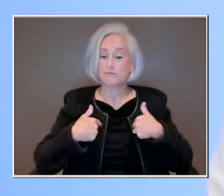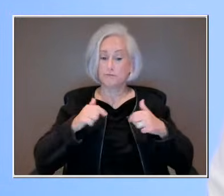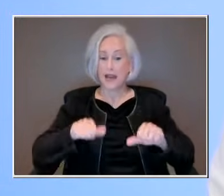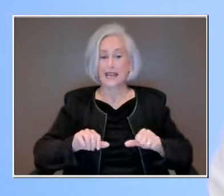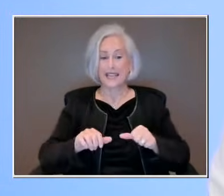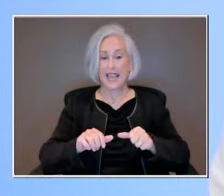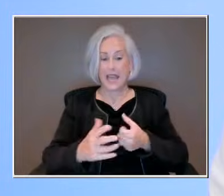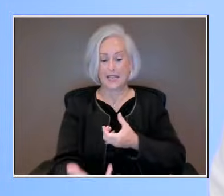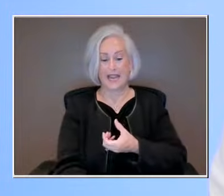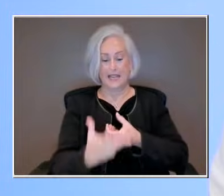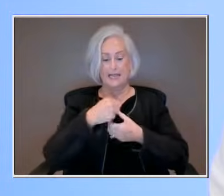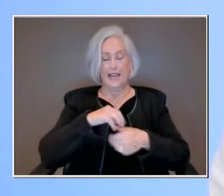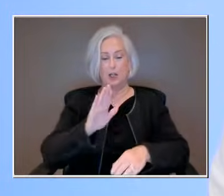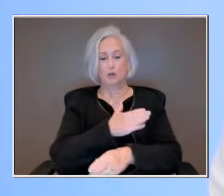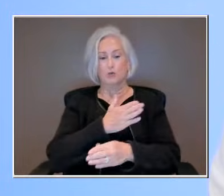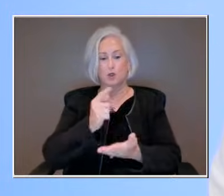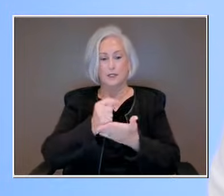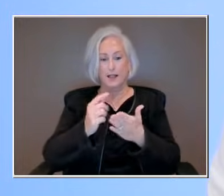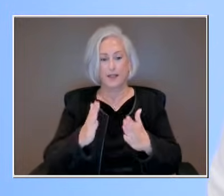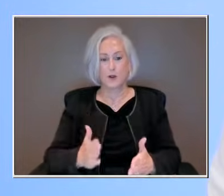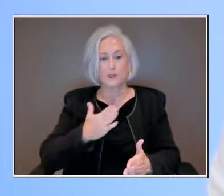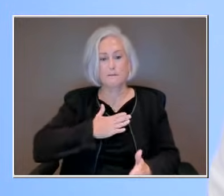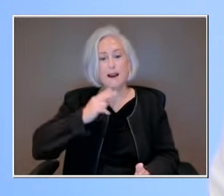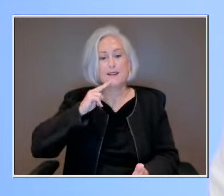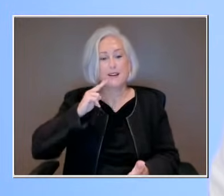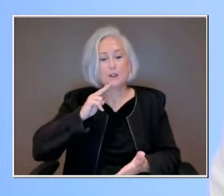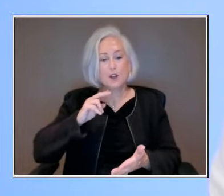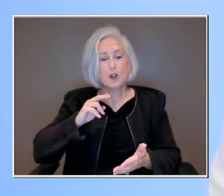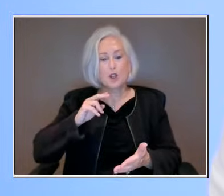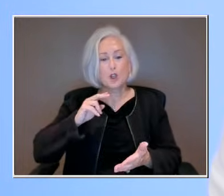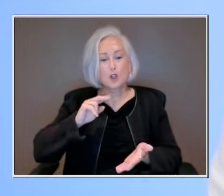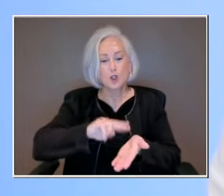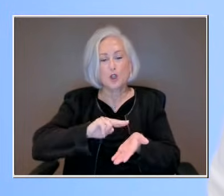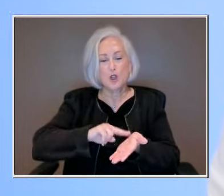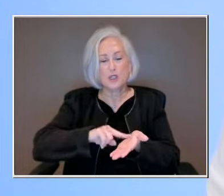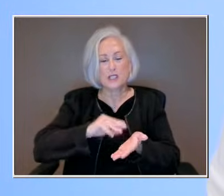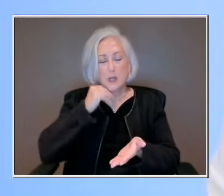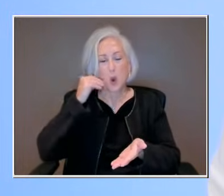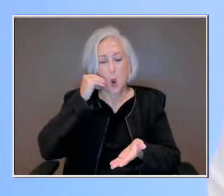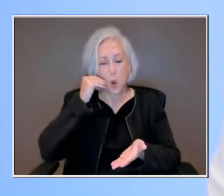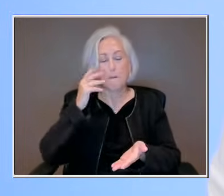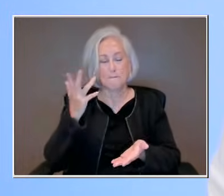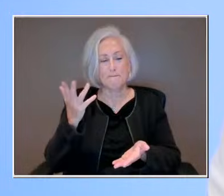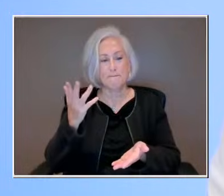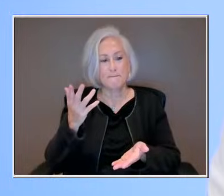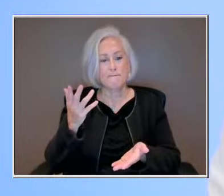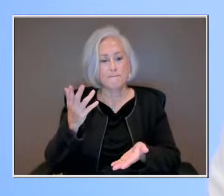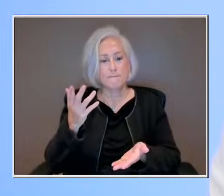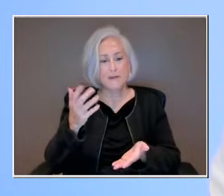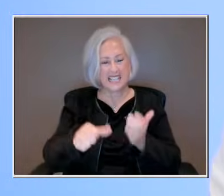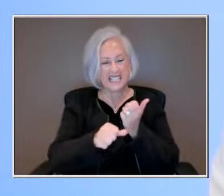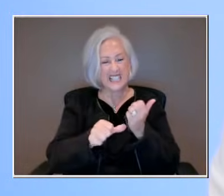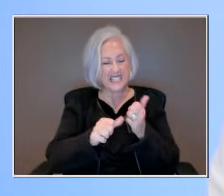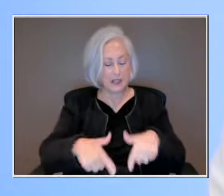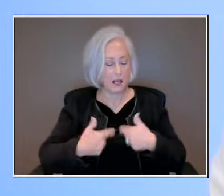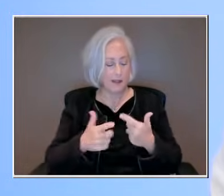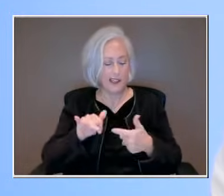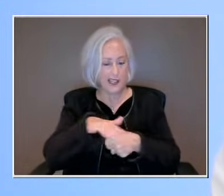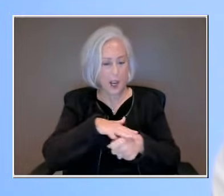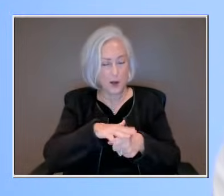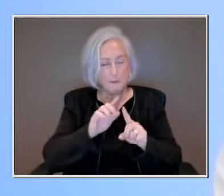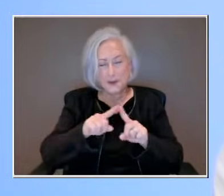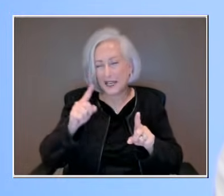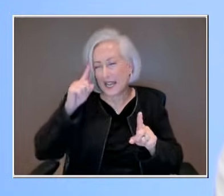therapists, especially in my nursing home population and in my assisted living patients, but my understanding there is that the facility is